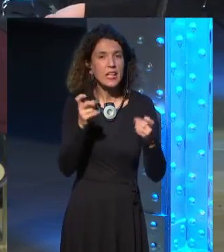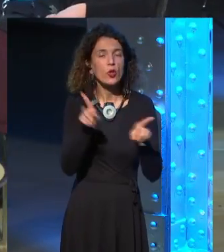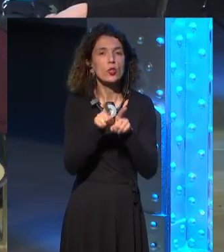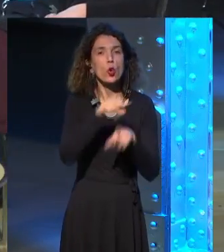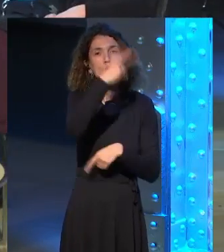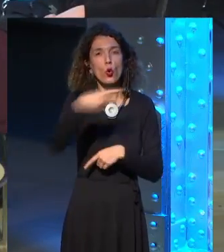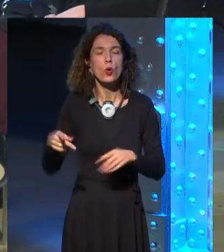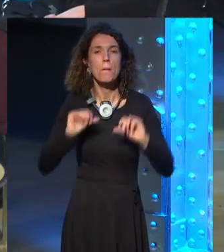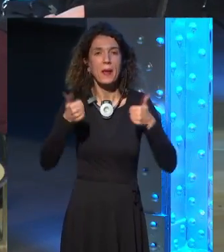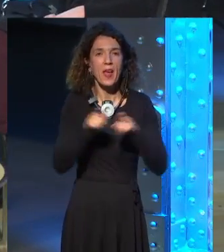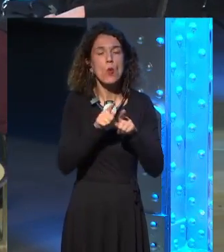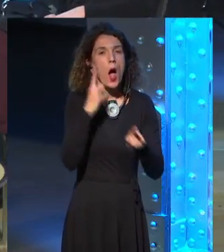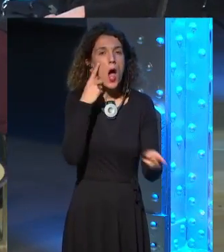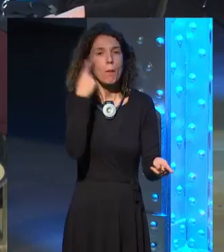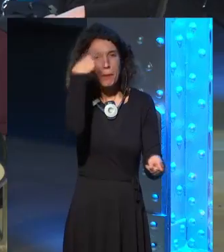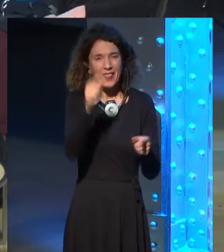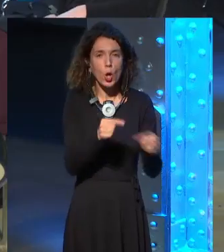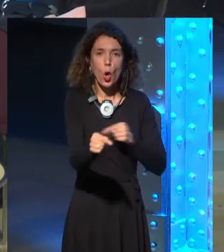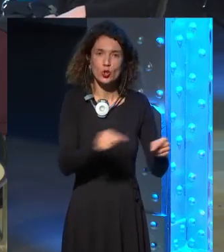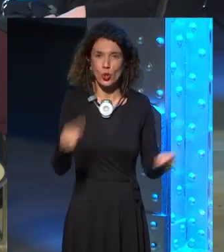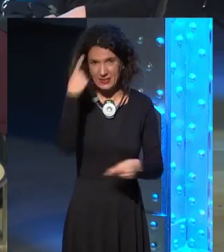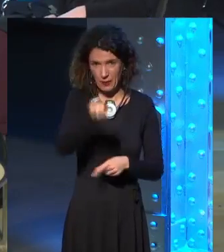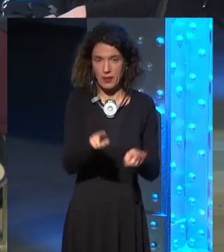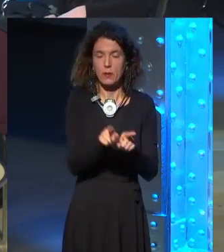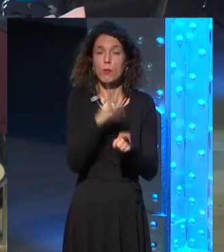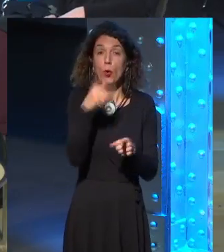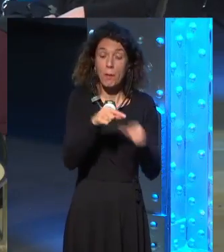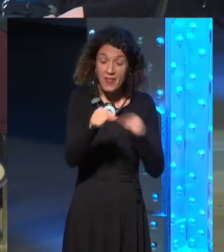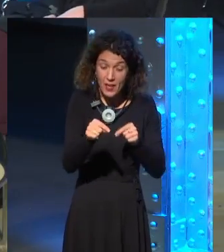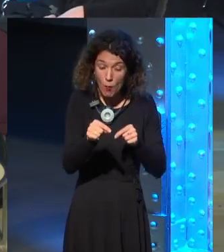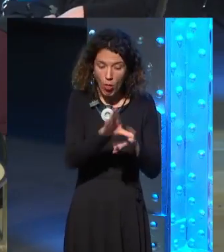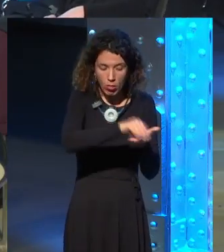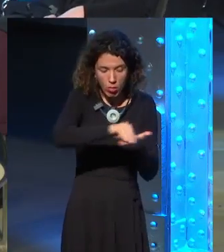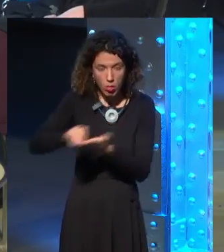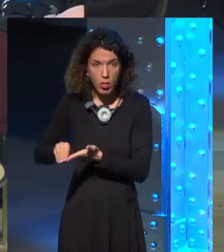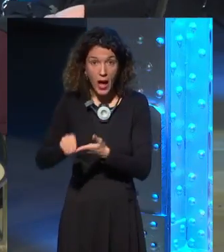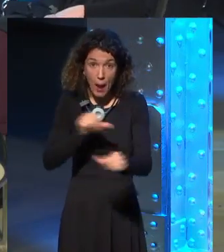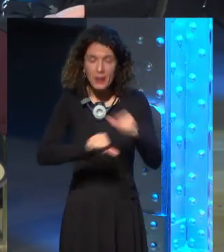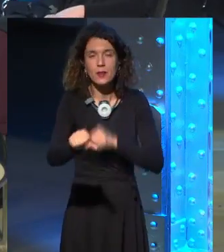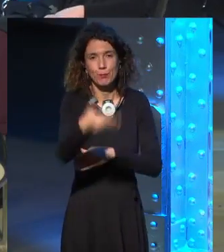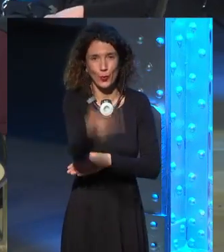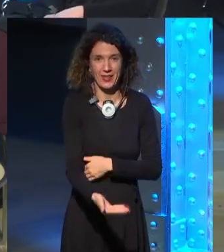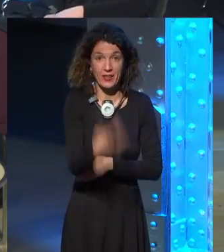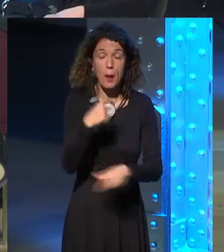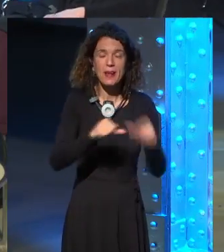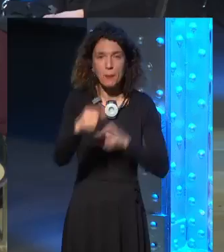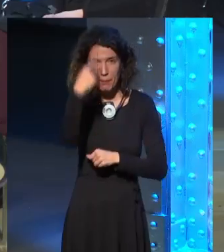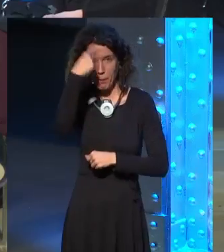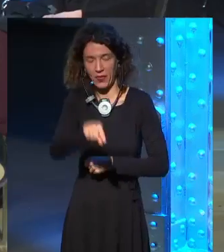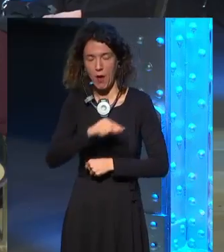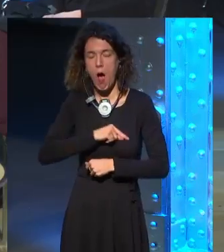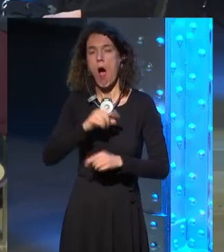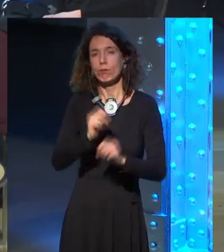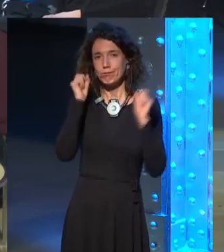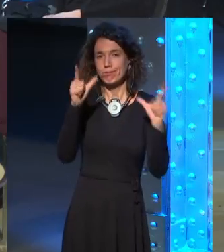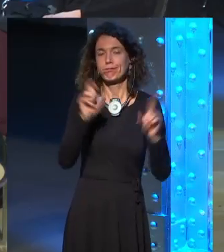measuring. Because I think what we measure matters, because once we start to measure something, we become more aware of it. So recently I've started to